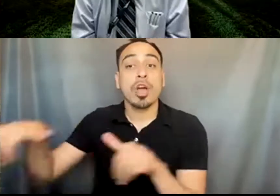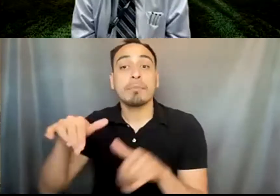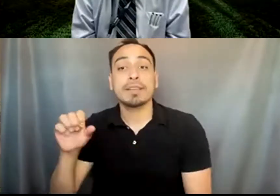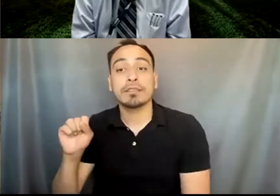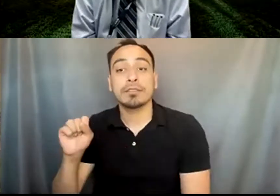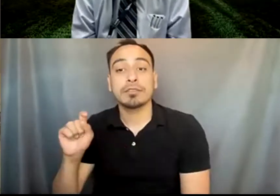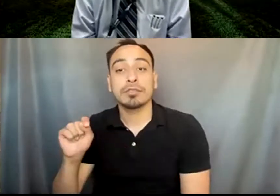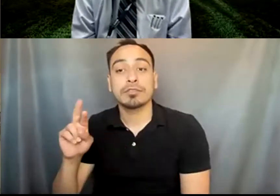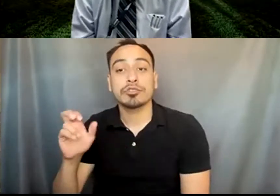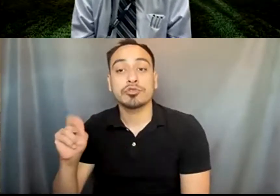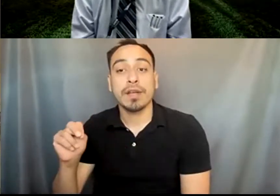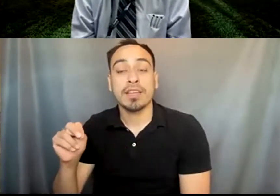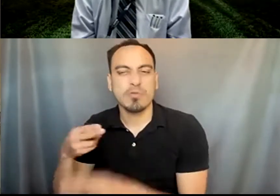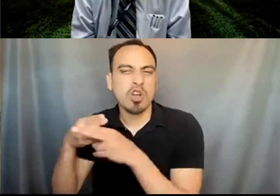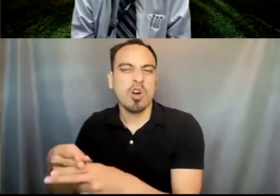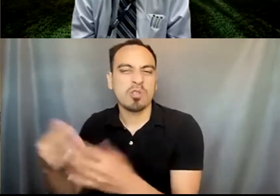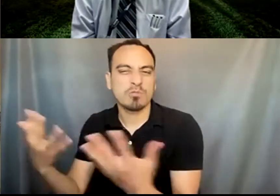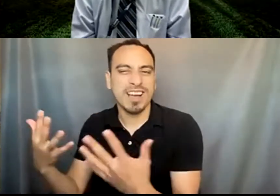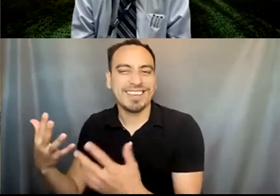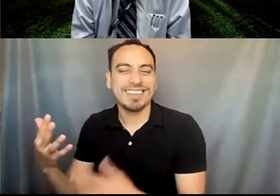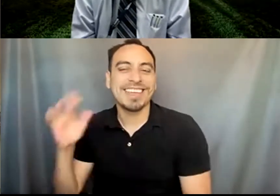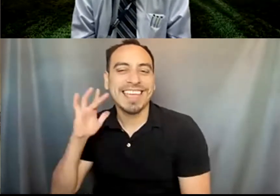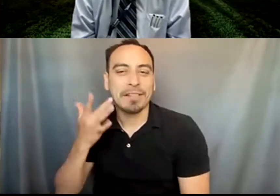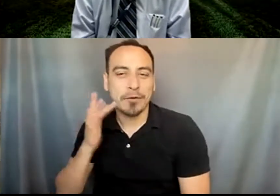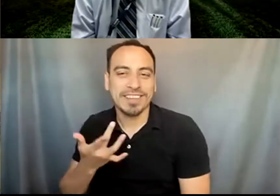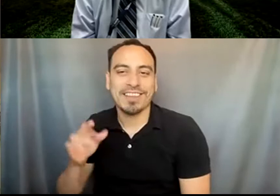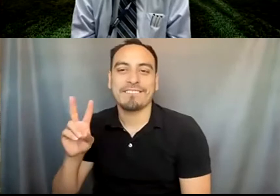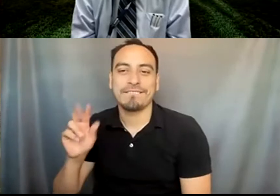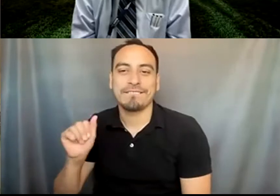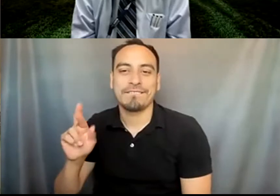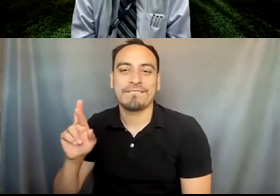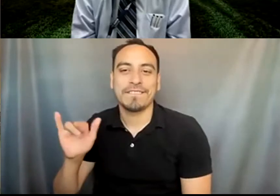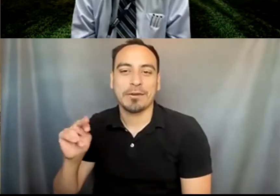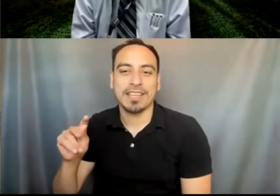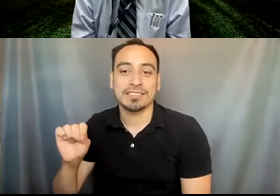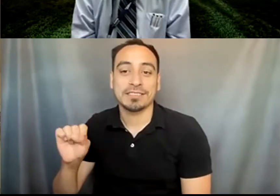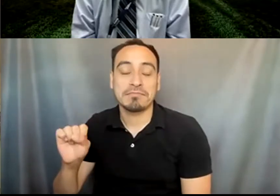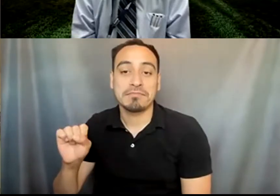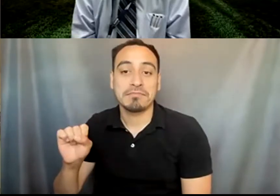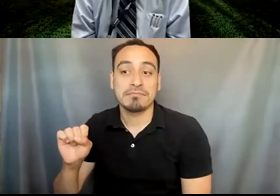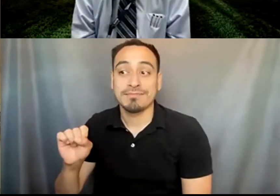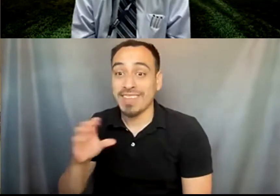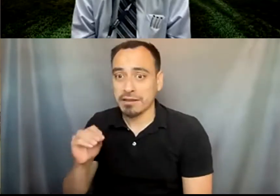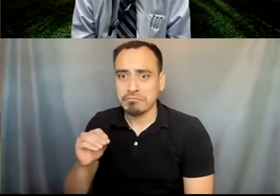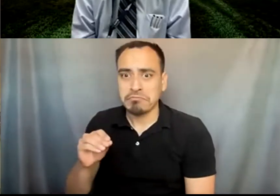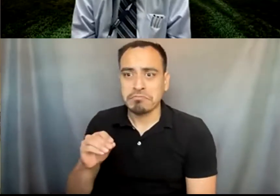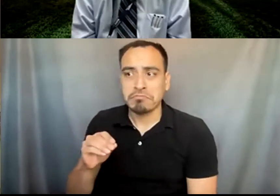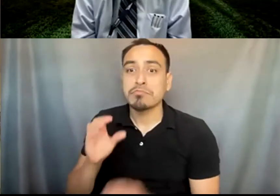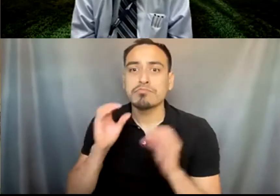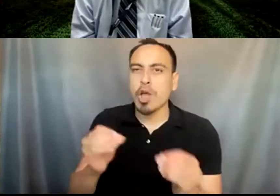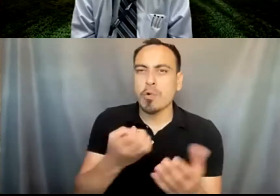California variants. And there's also no evidence that the vaccines don't work equally well for